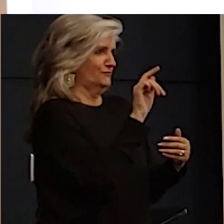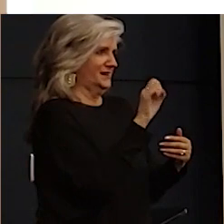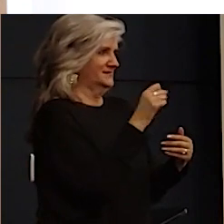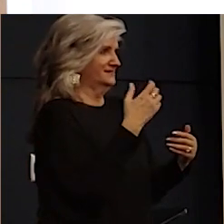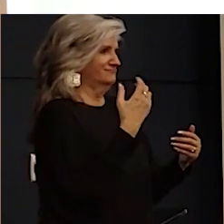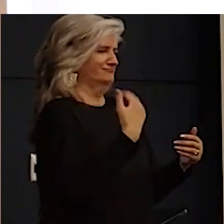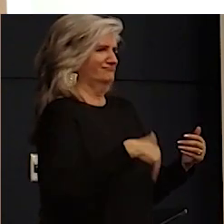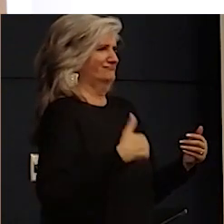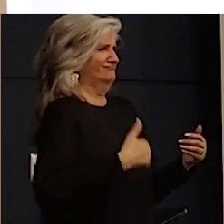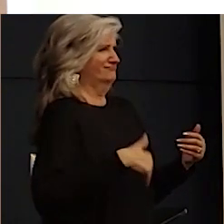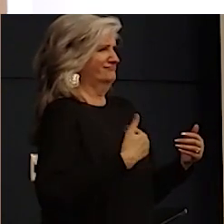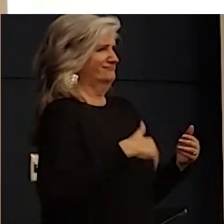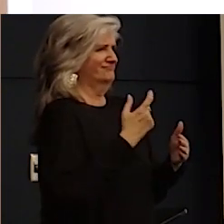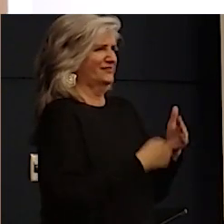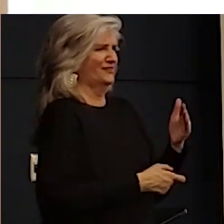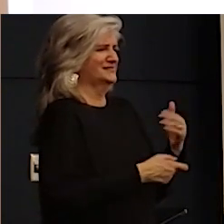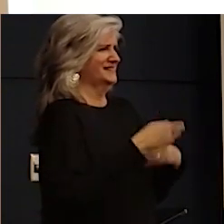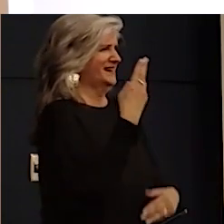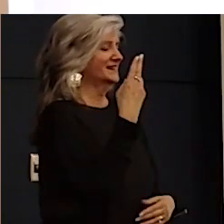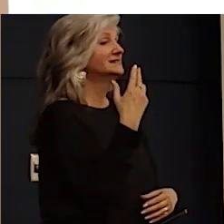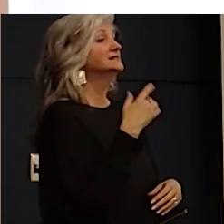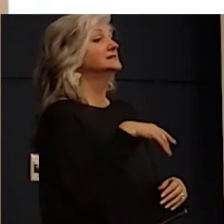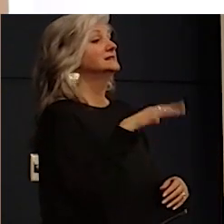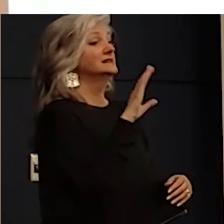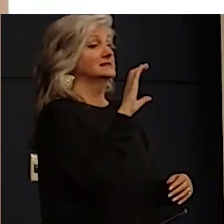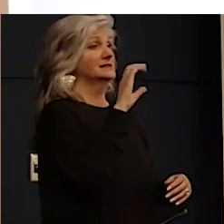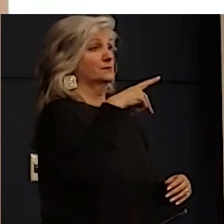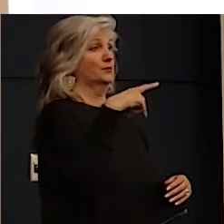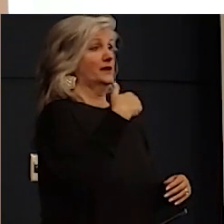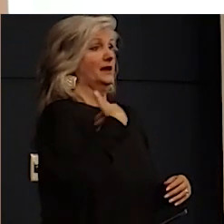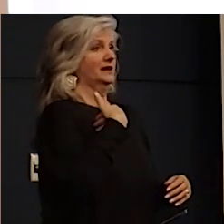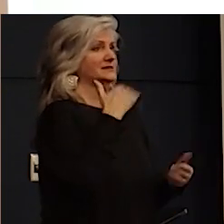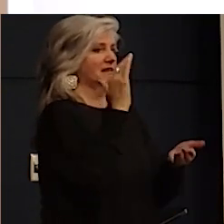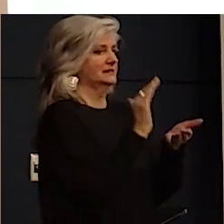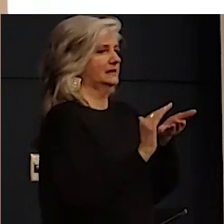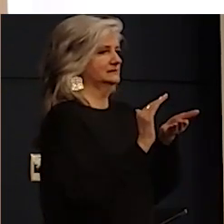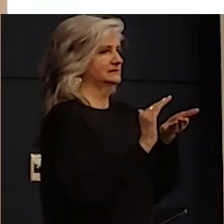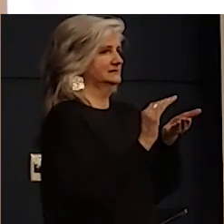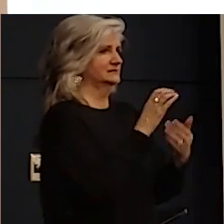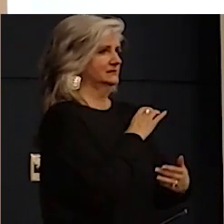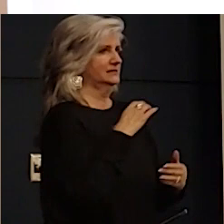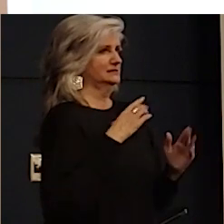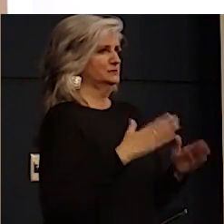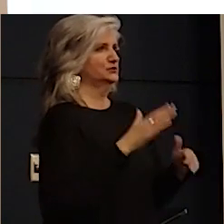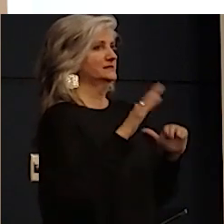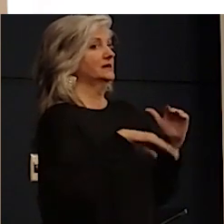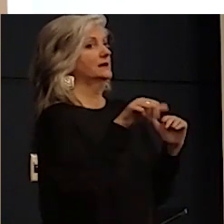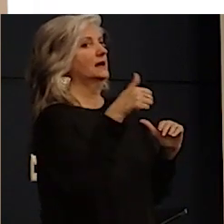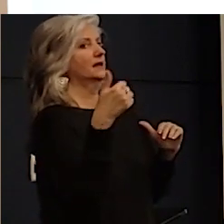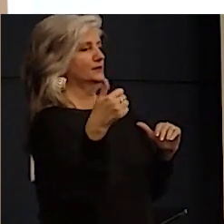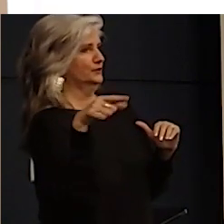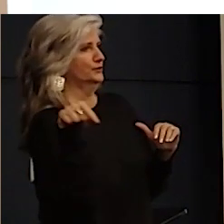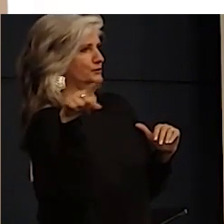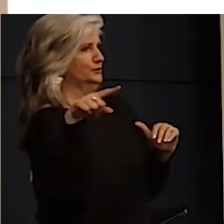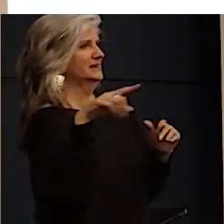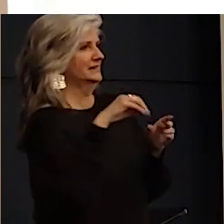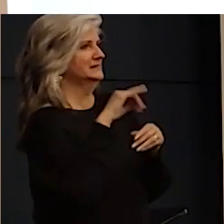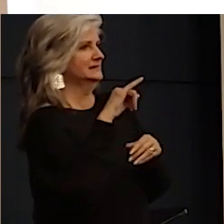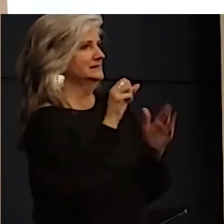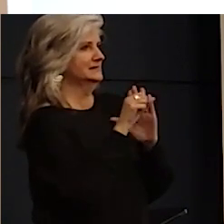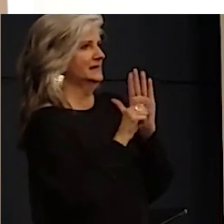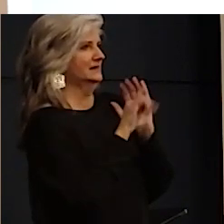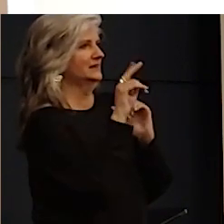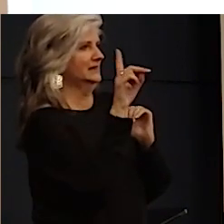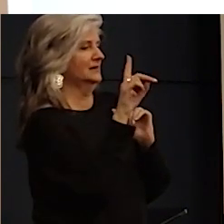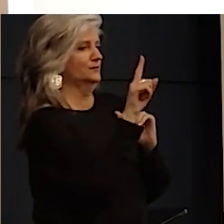CenterPoint's territory. I think it is fair to point out that CenterPoint does have fewer electric customers than some of these other investor-owned utilities in the state of Indiana,